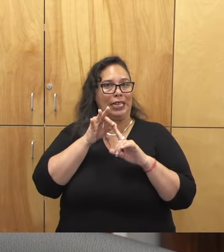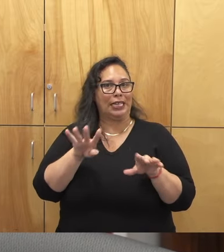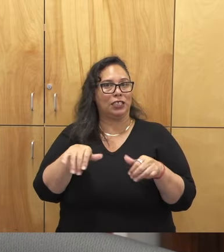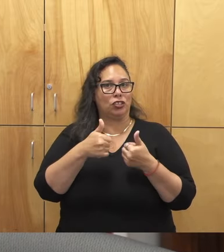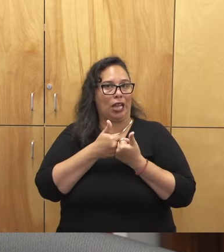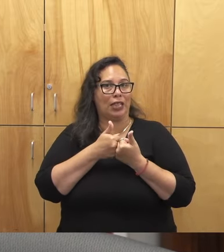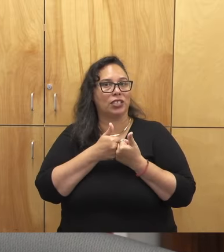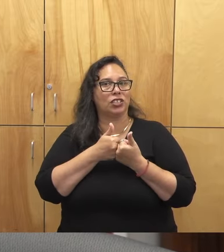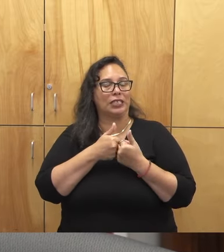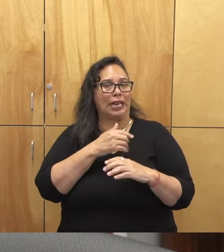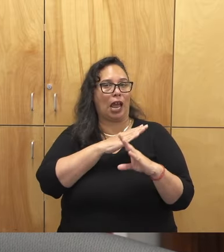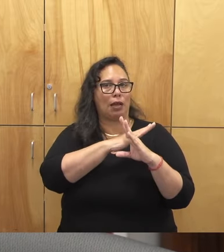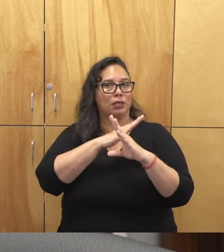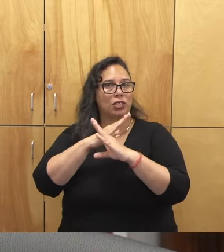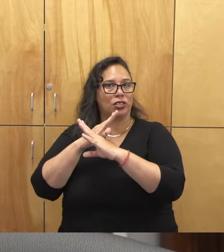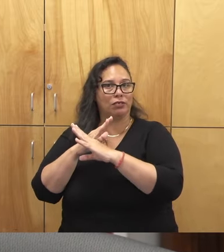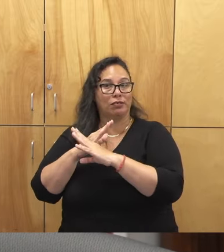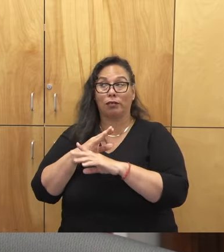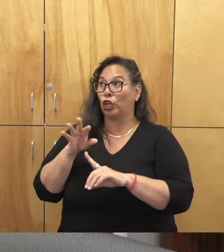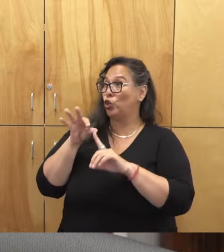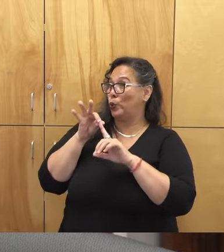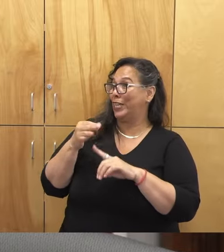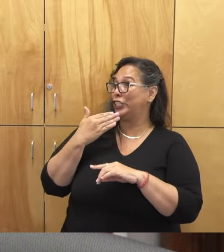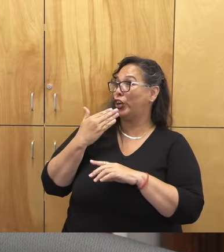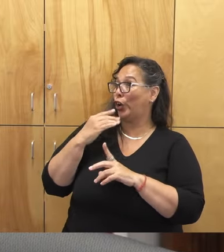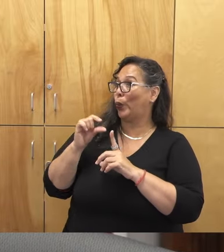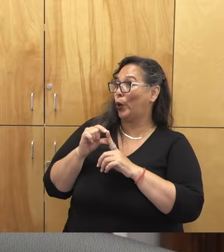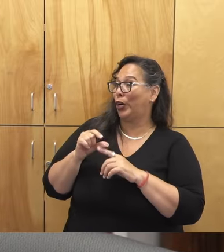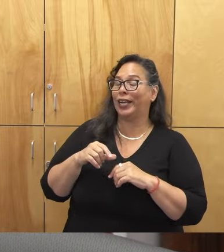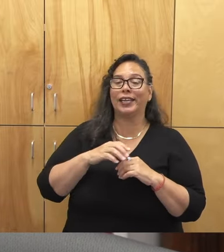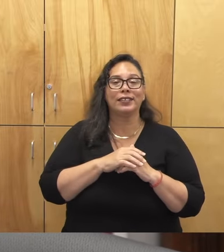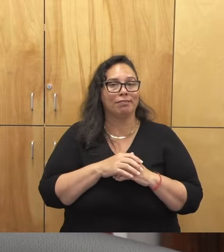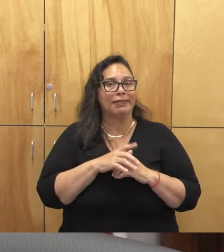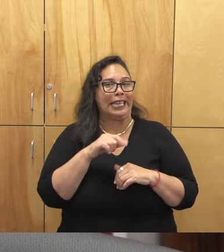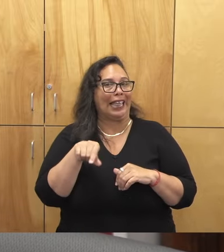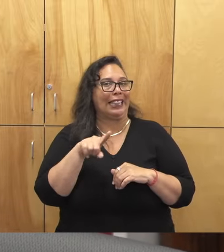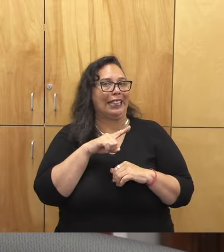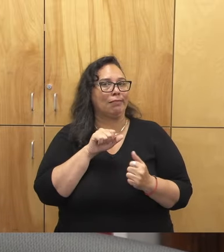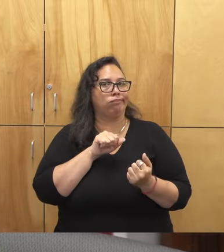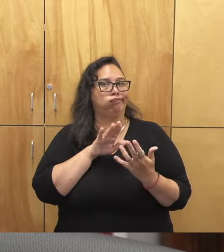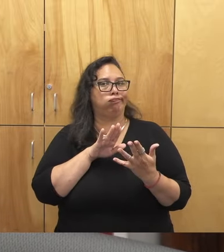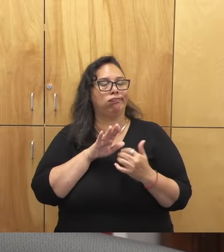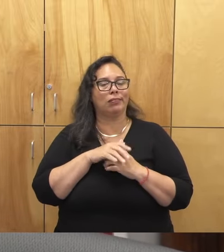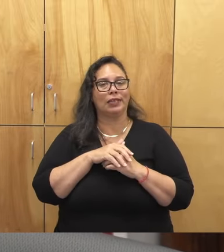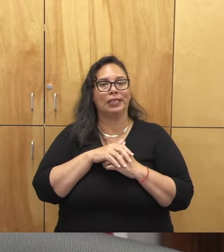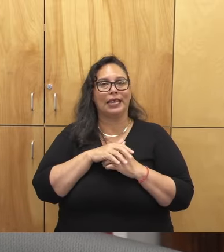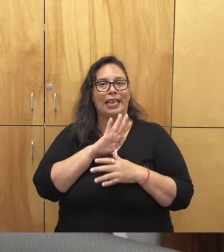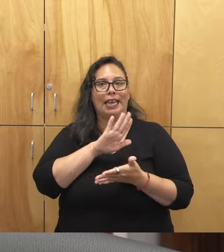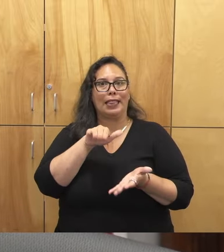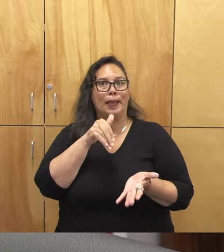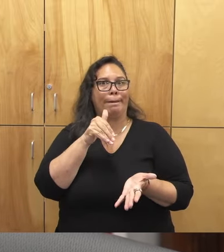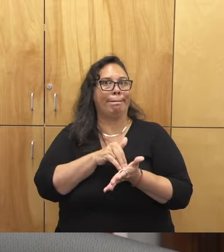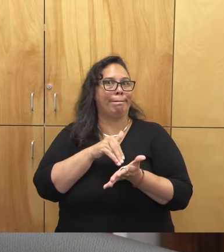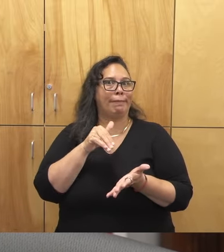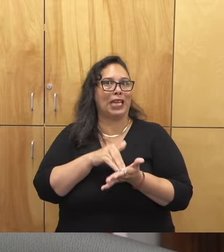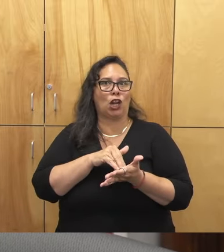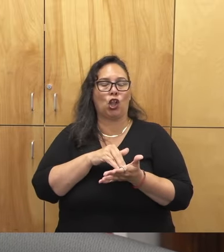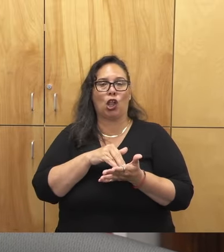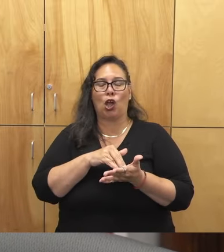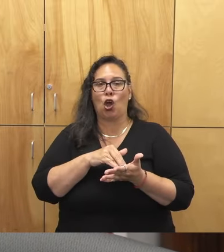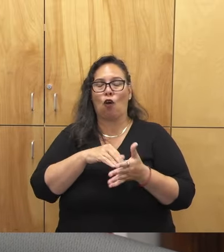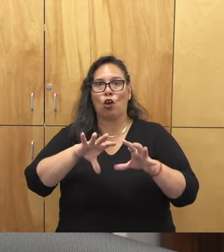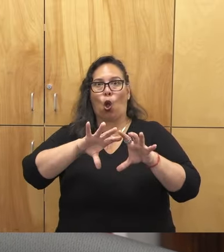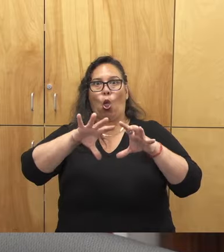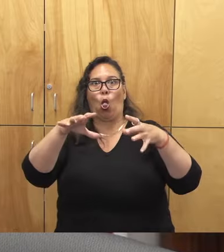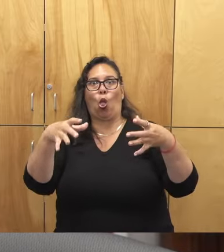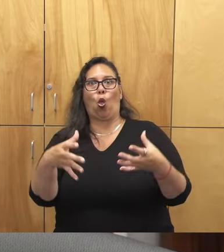challenges and obstacles. Unique's a good word for it. That they encountered, all right? In the midst of a global pandemic, with all the